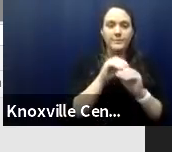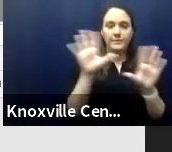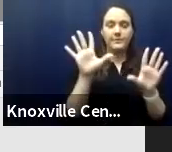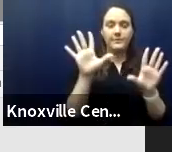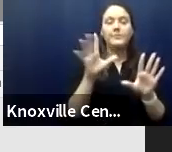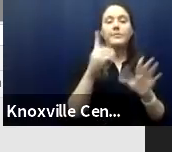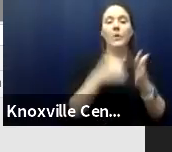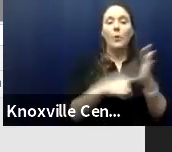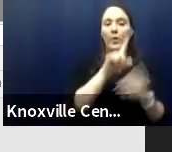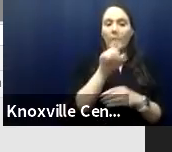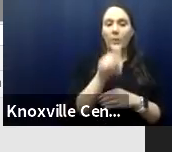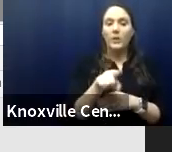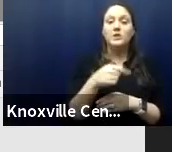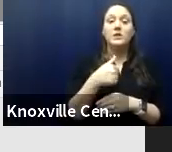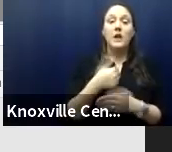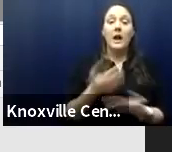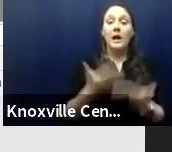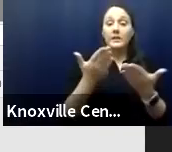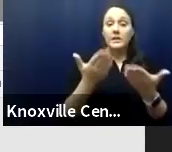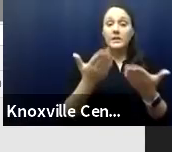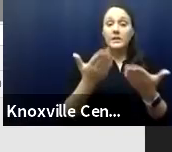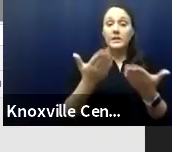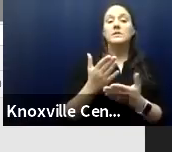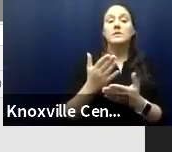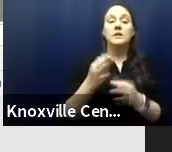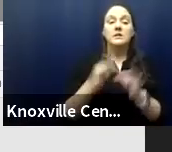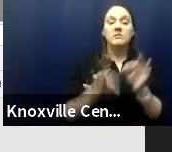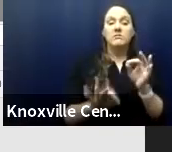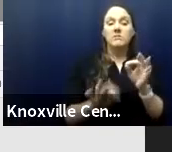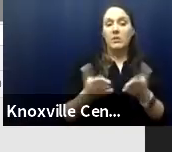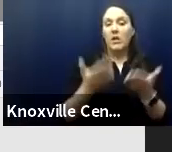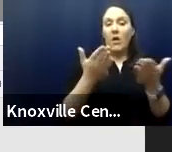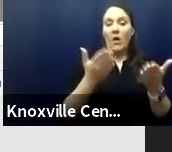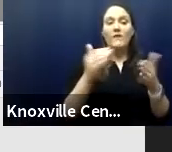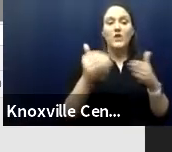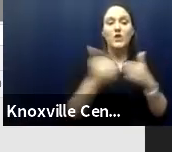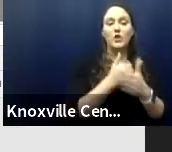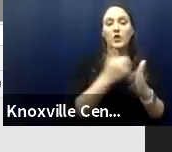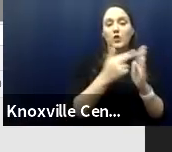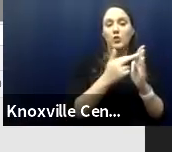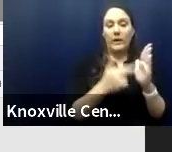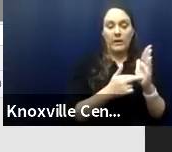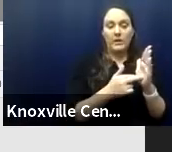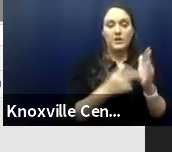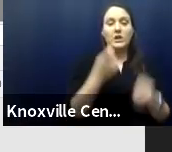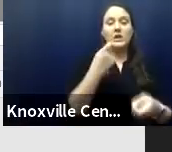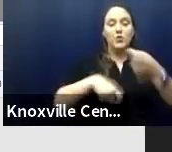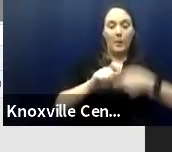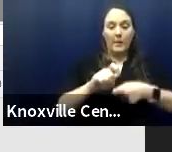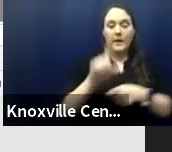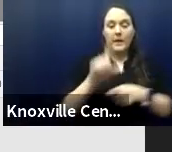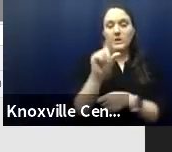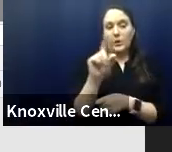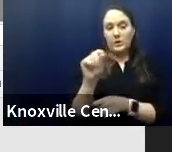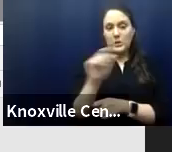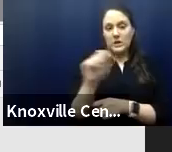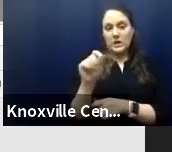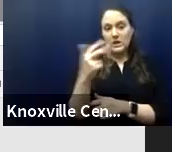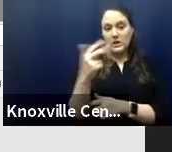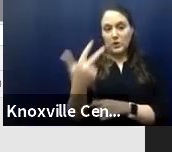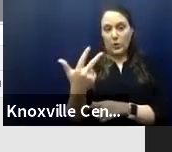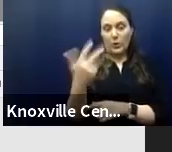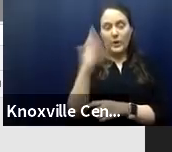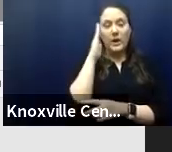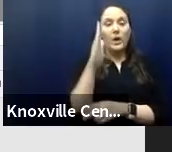question was. What I would suggest is simply offering this as a new regulation in place of 2020-3, and it would be